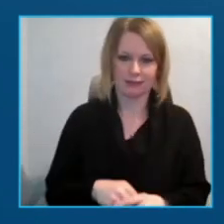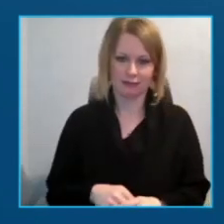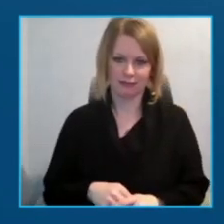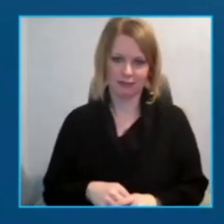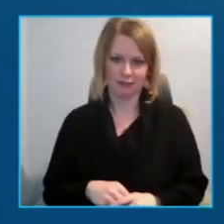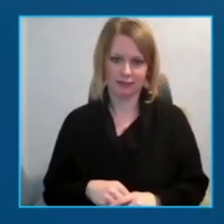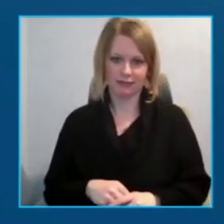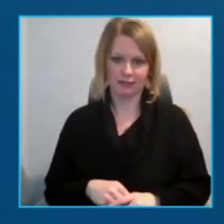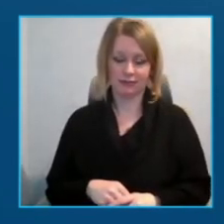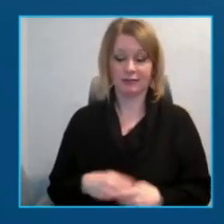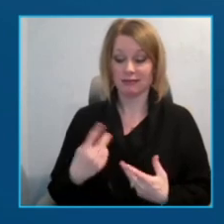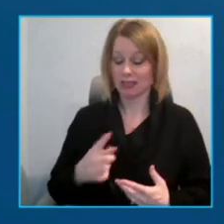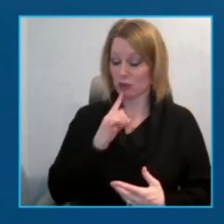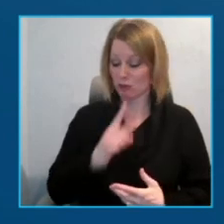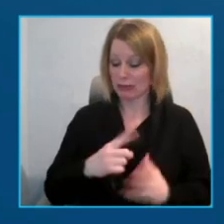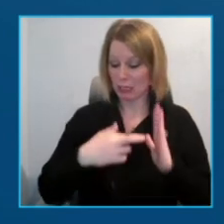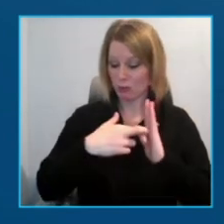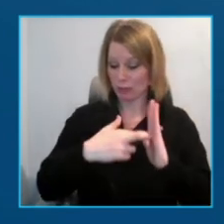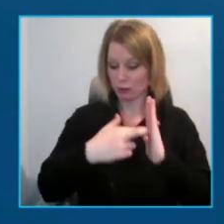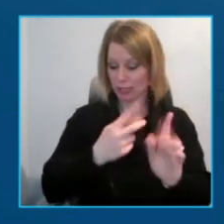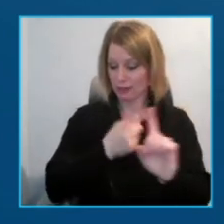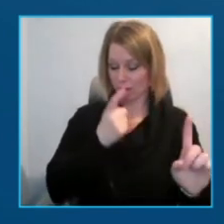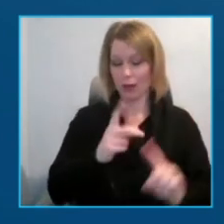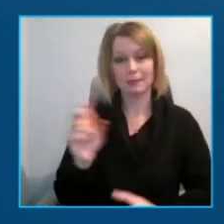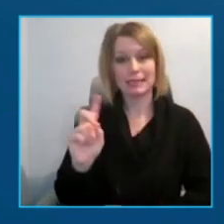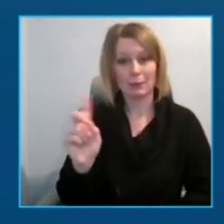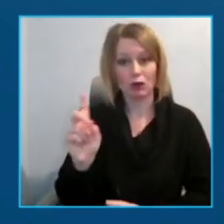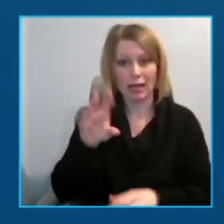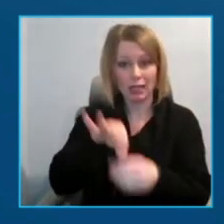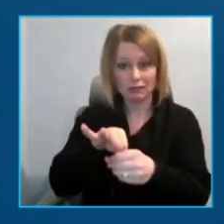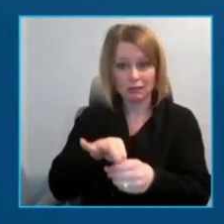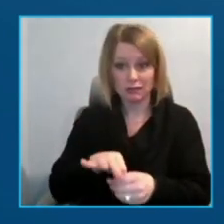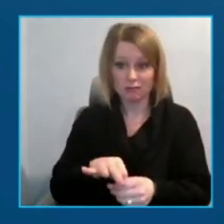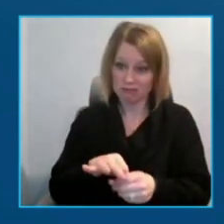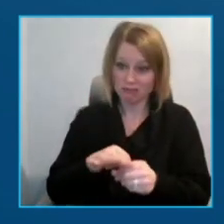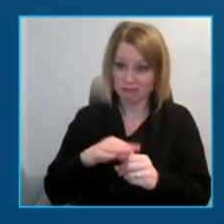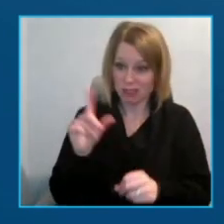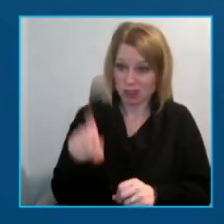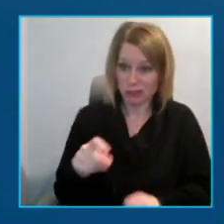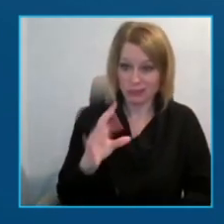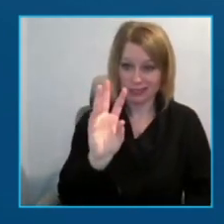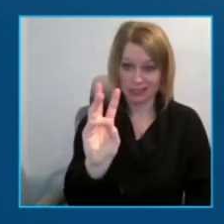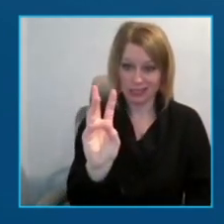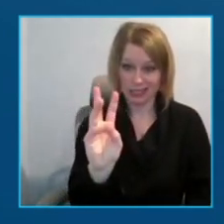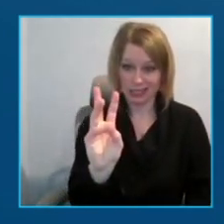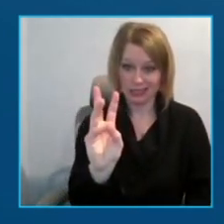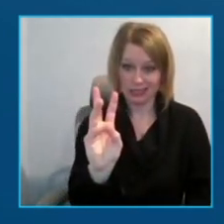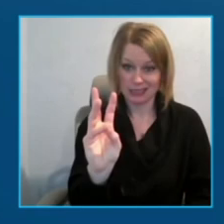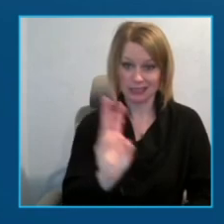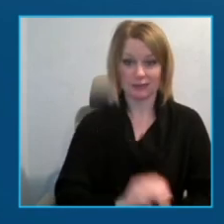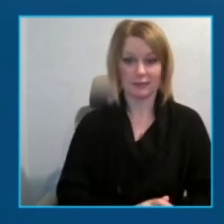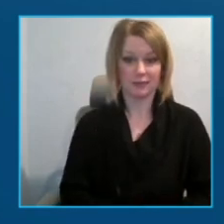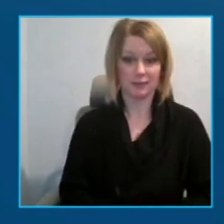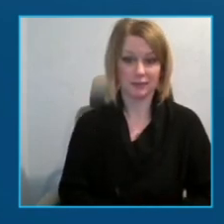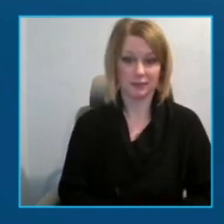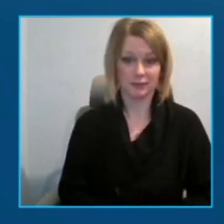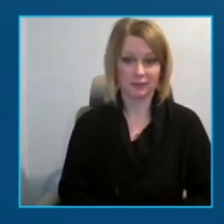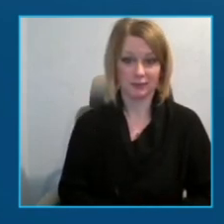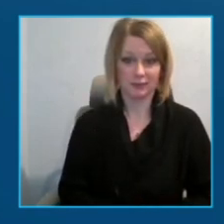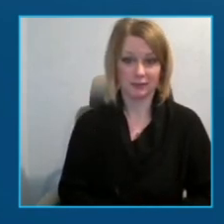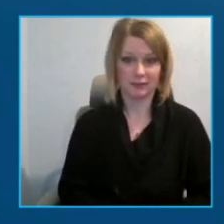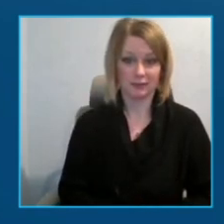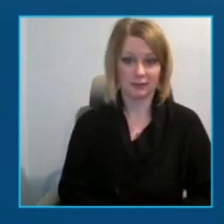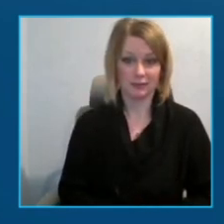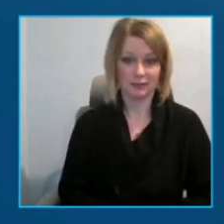on Democratic electorate, there should be six. Three have been added, and all three are